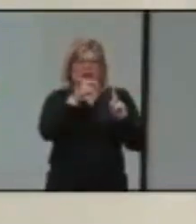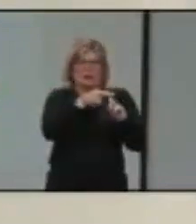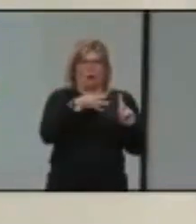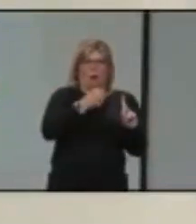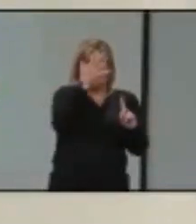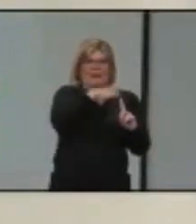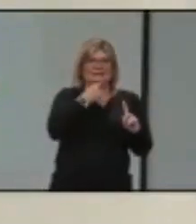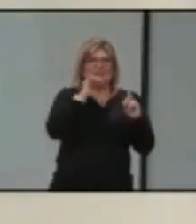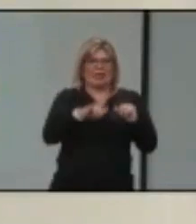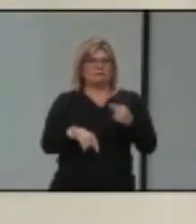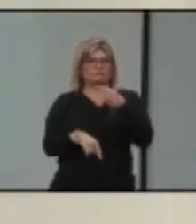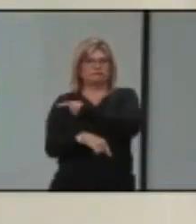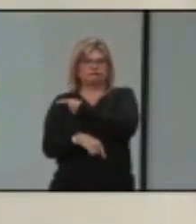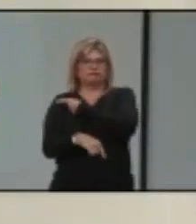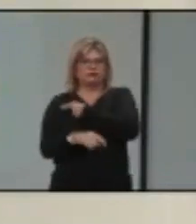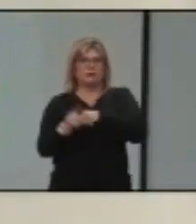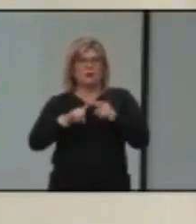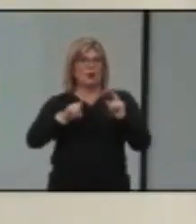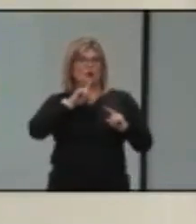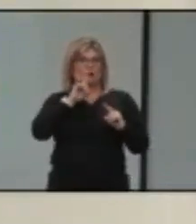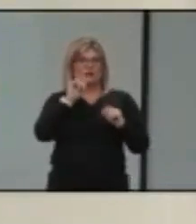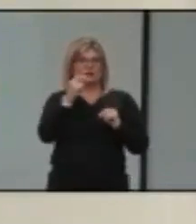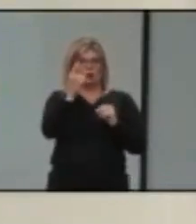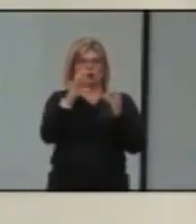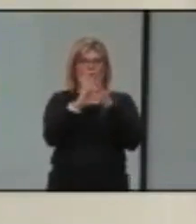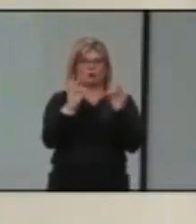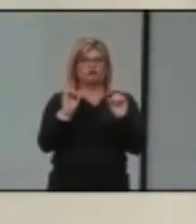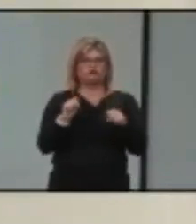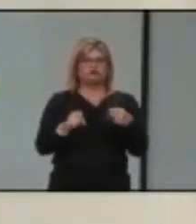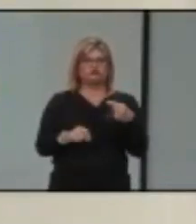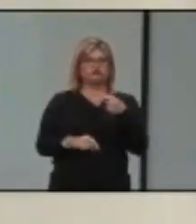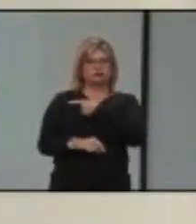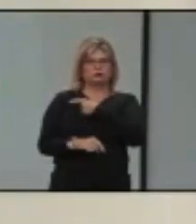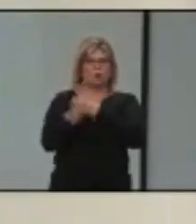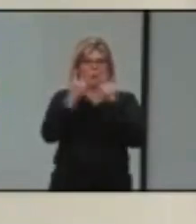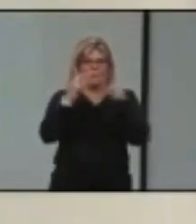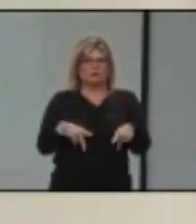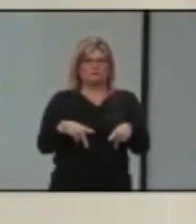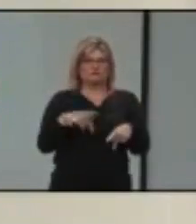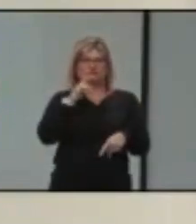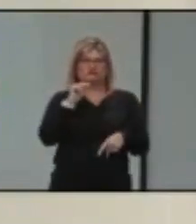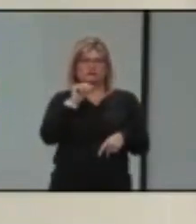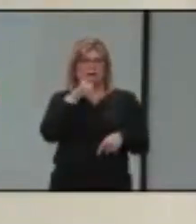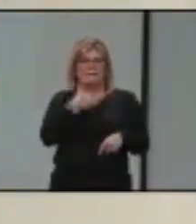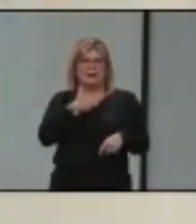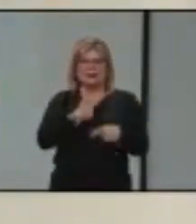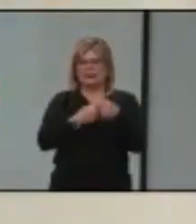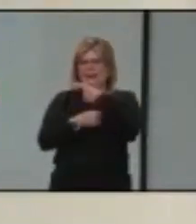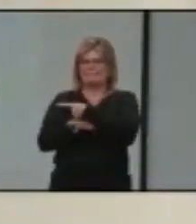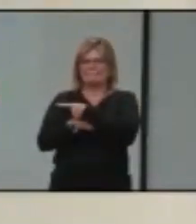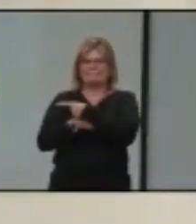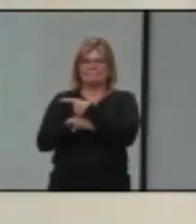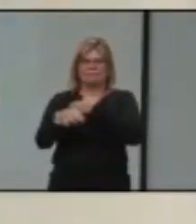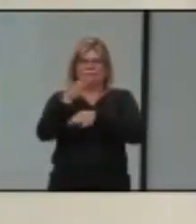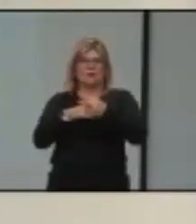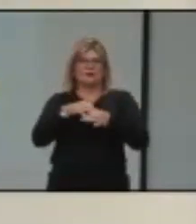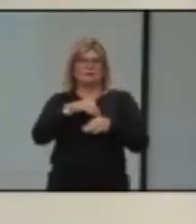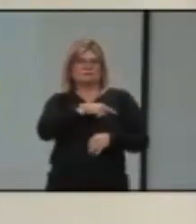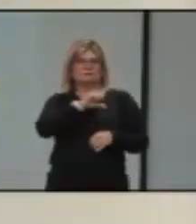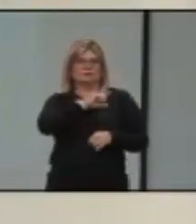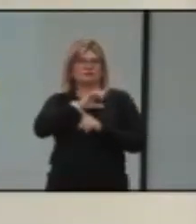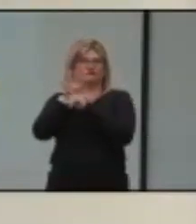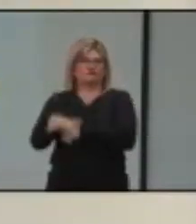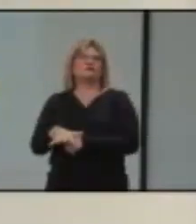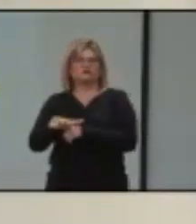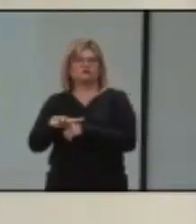just minding his business. But all it took was one single person to say, no, it was him, for him to get attacked,